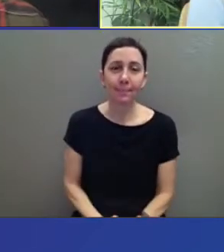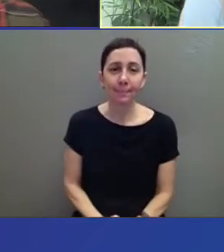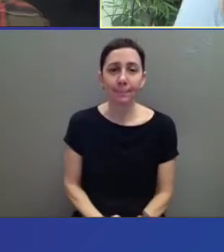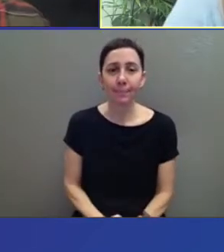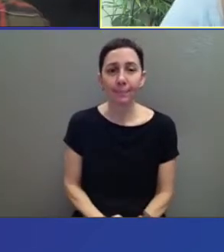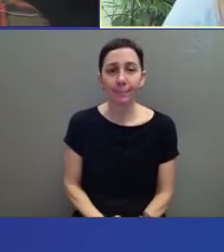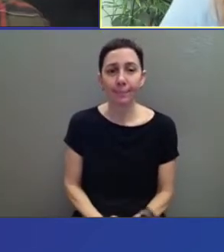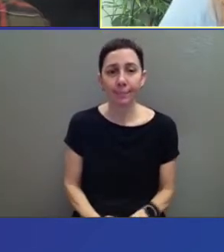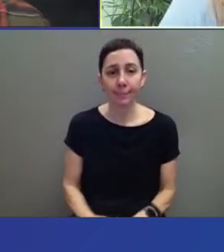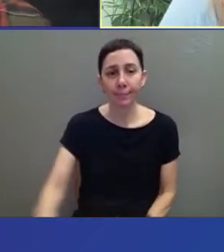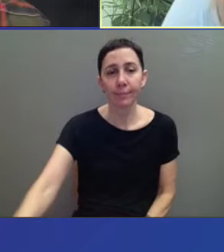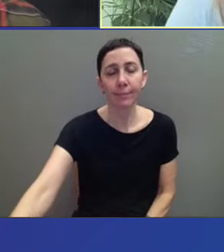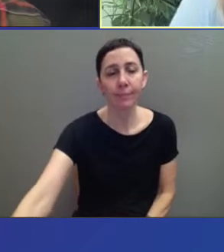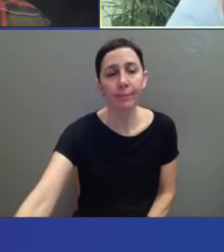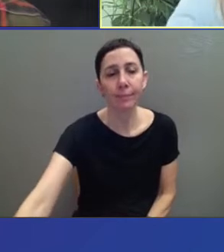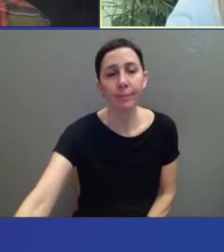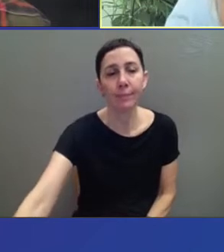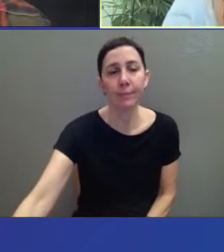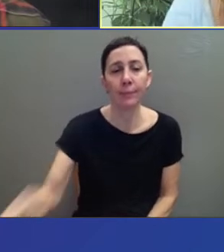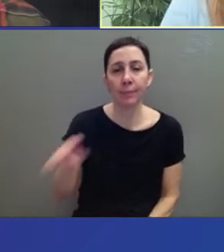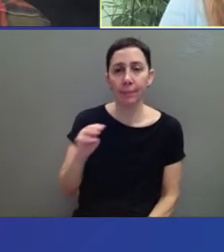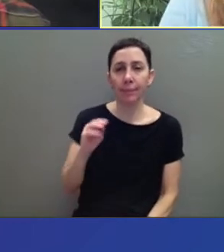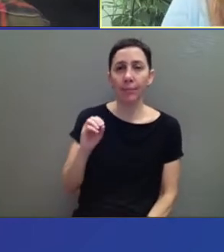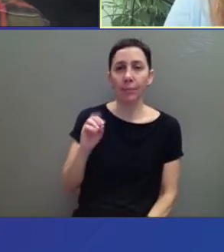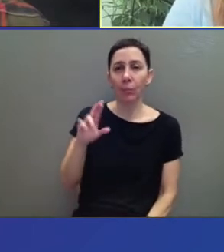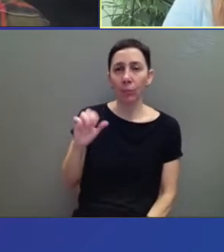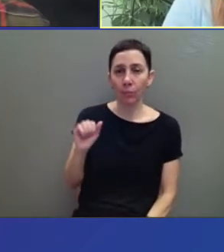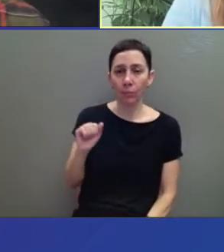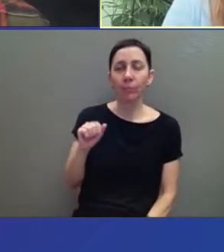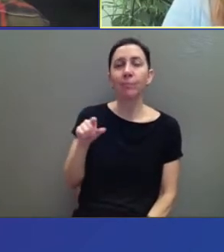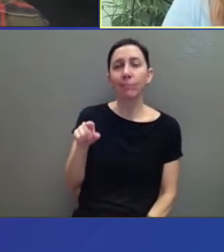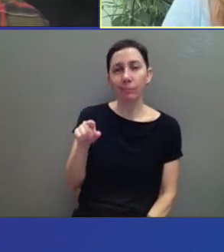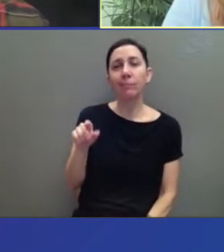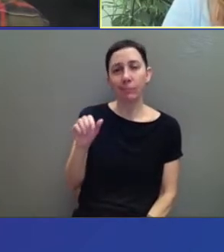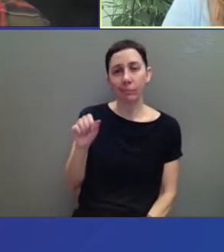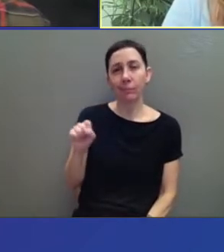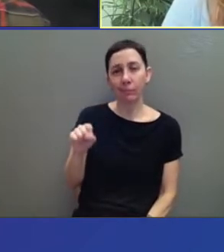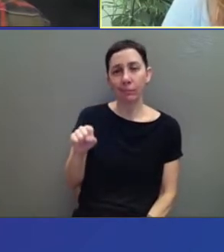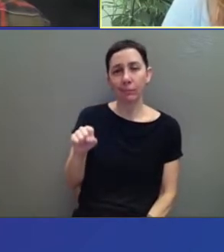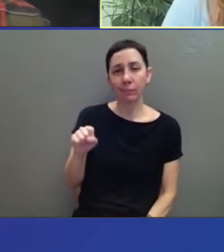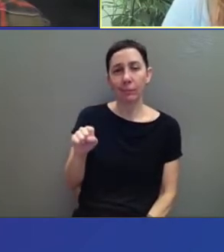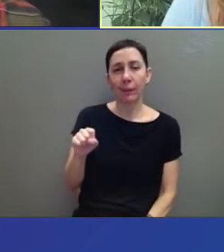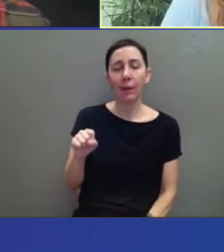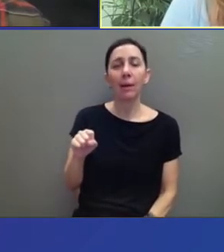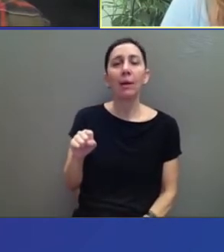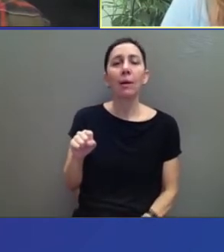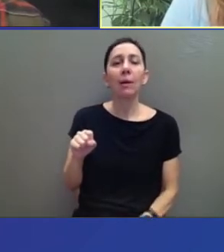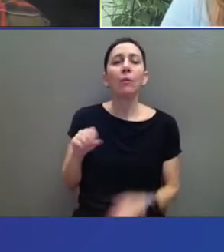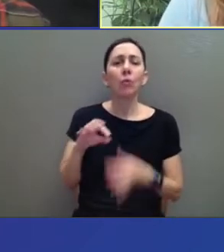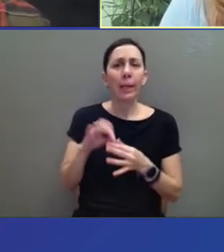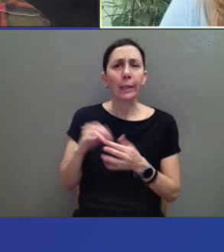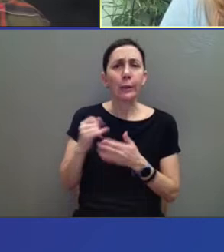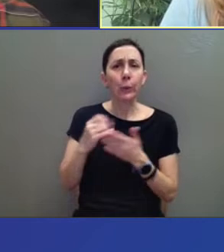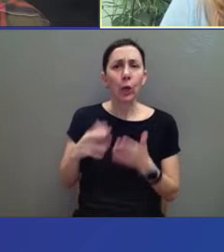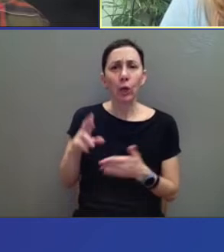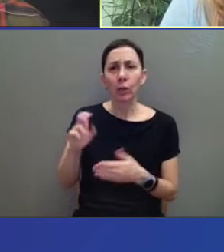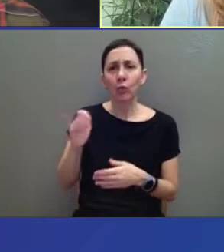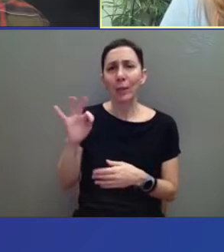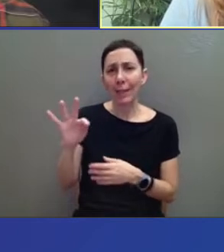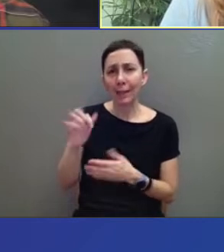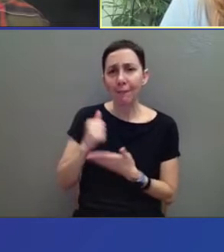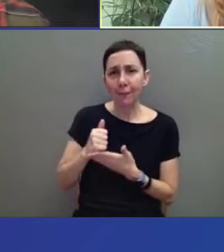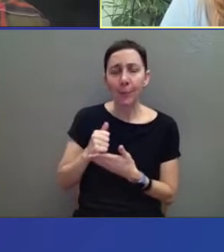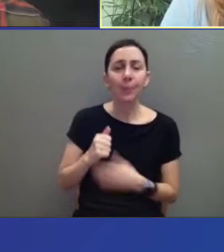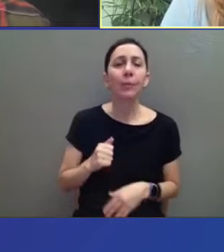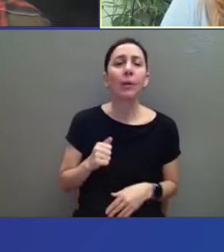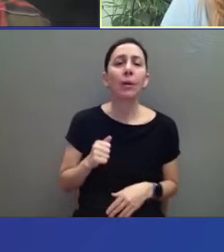I wanted to add something, or just reflect on something you just said, Risa, relative to artist relief. One of the things, so I think if